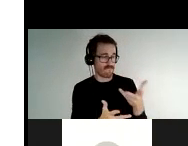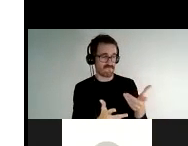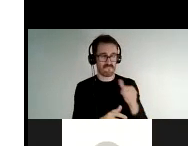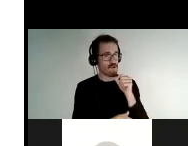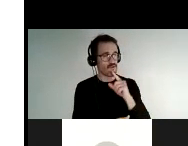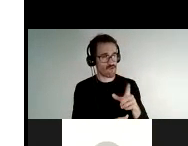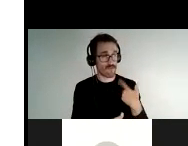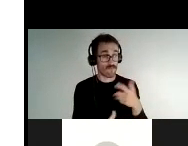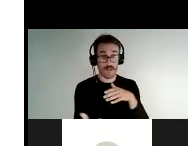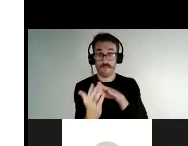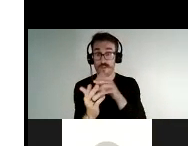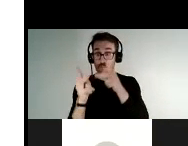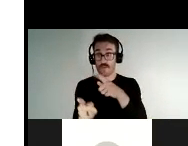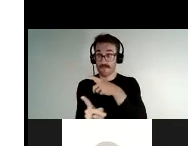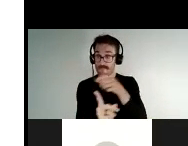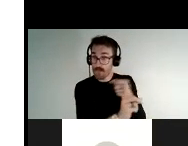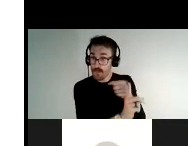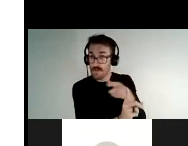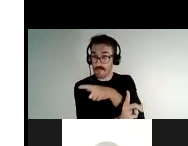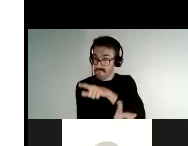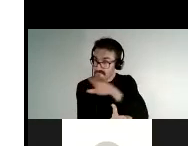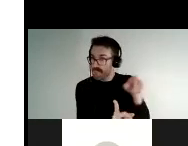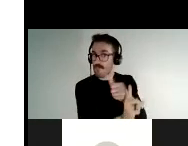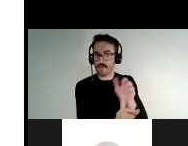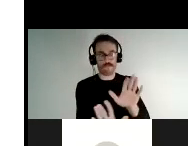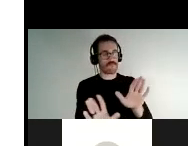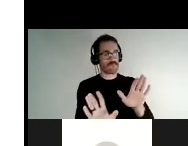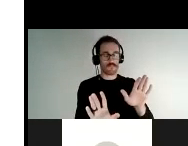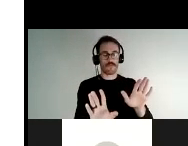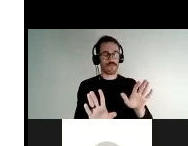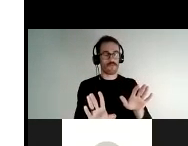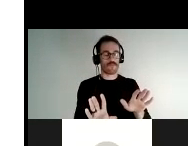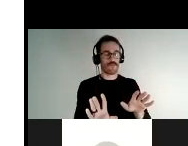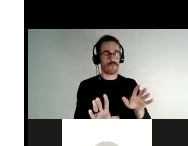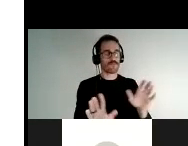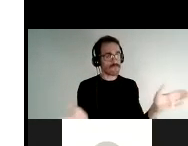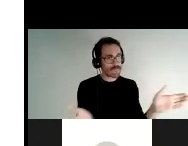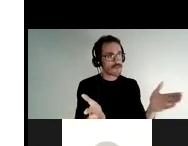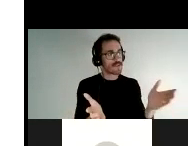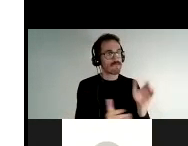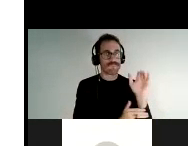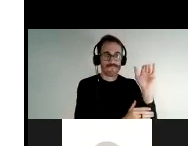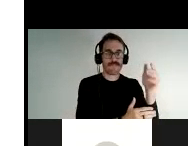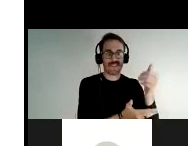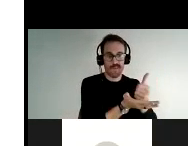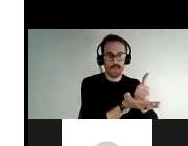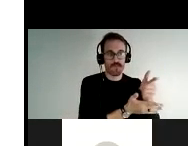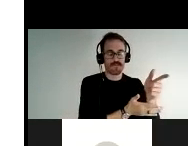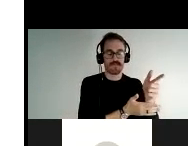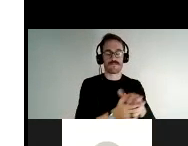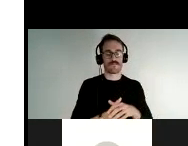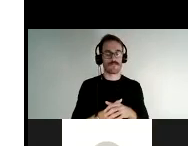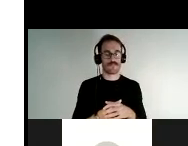yourself. Educate yourself on the resources that are available. Encourage them to seek help. And one of the things that I like to do